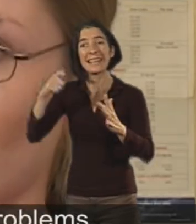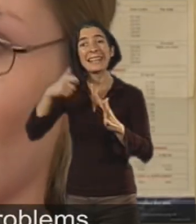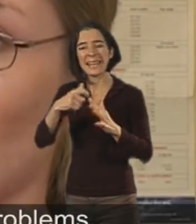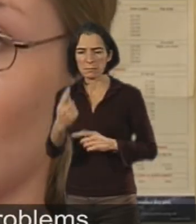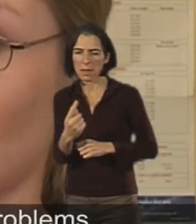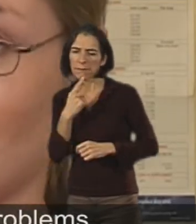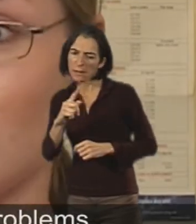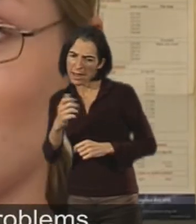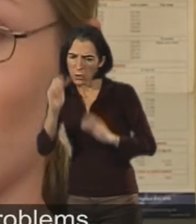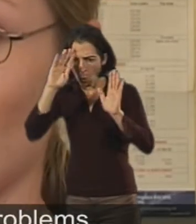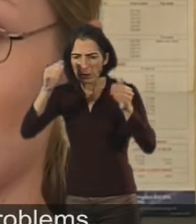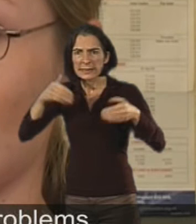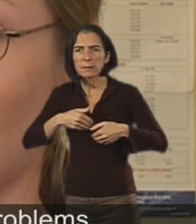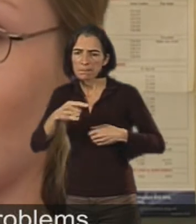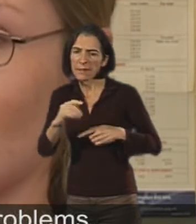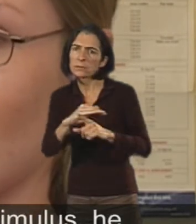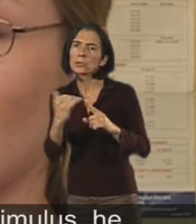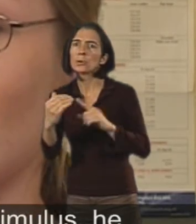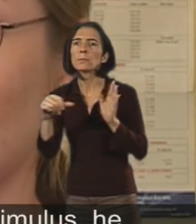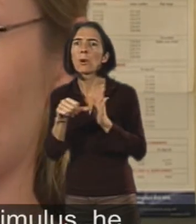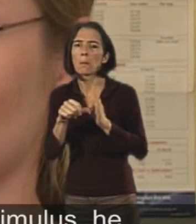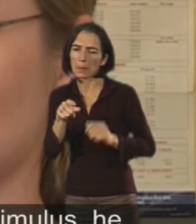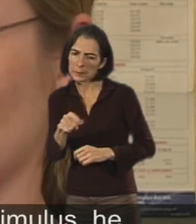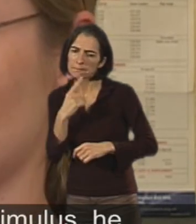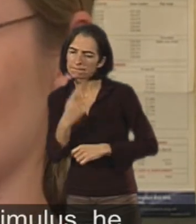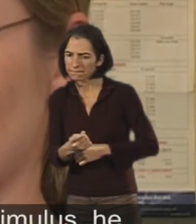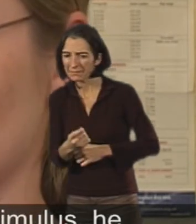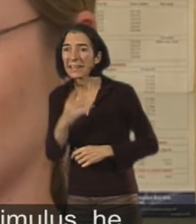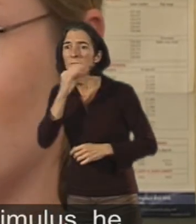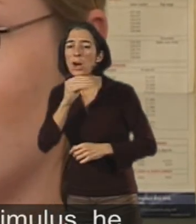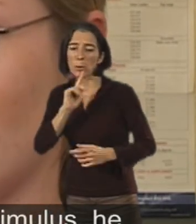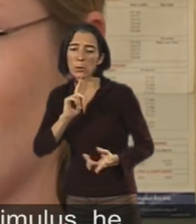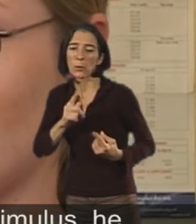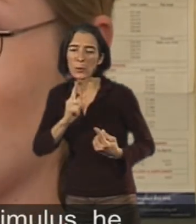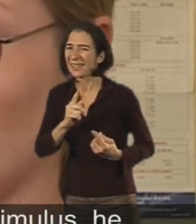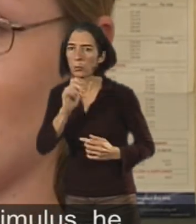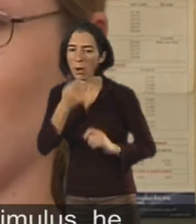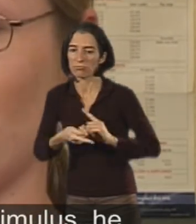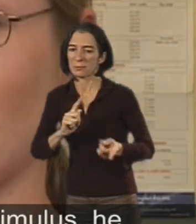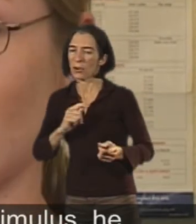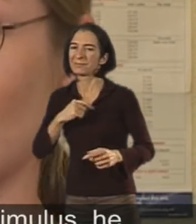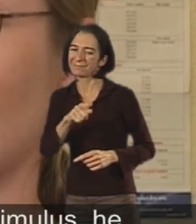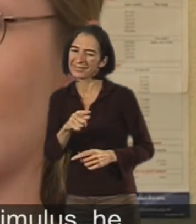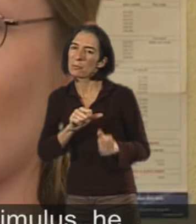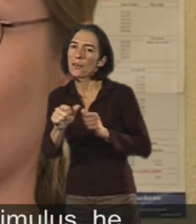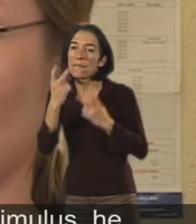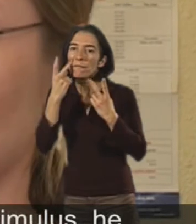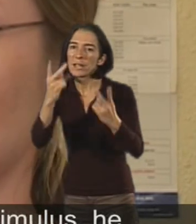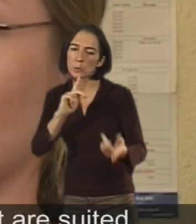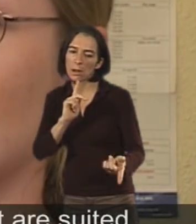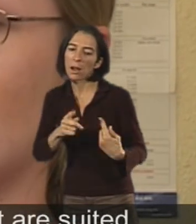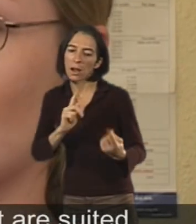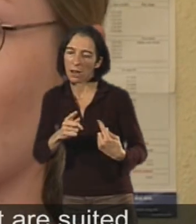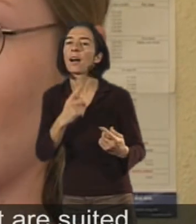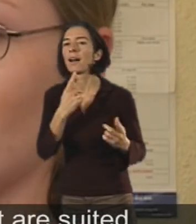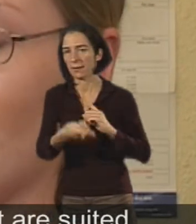he's got problems, obviously social problems in the classroom, and he doesn't respond to verbal stimulus. He prefers visual things, so we work quite